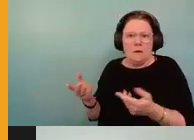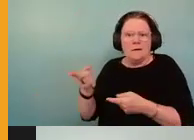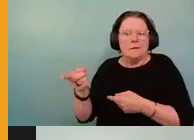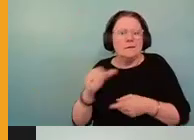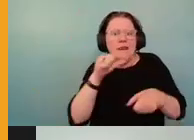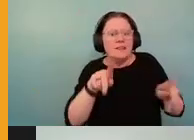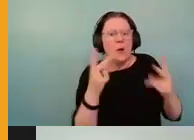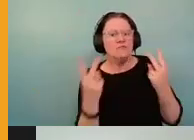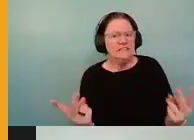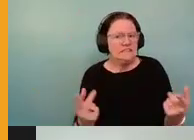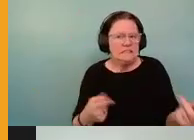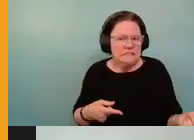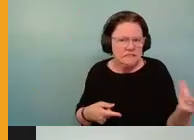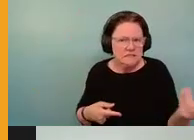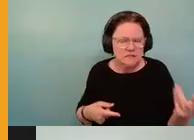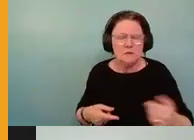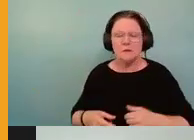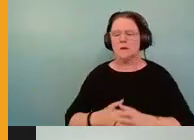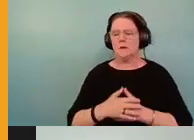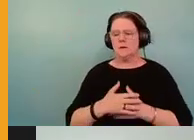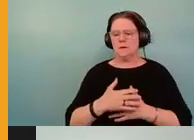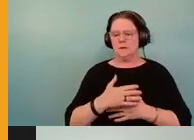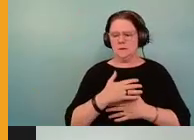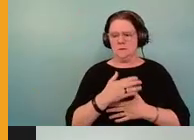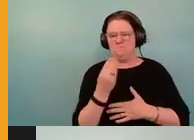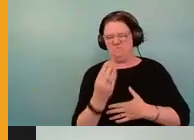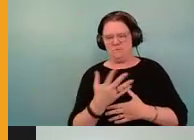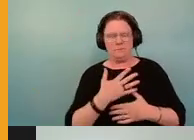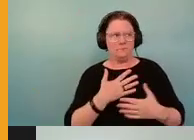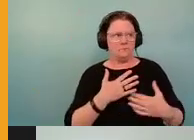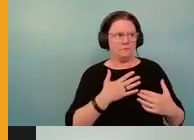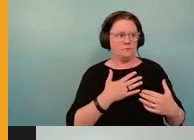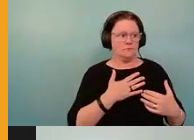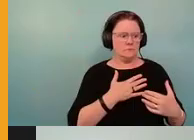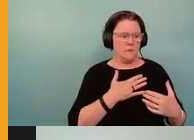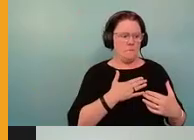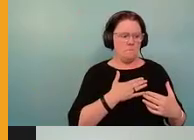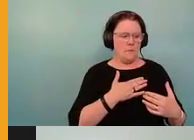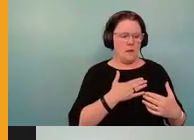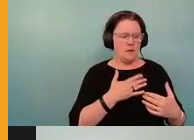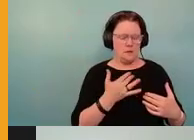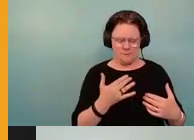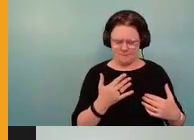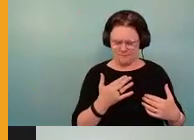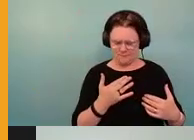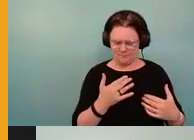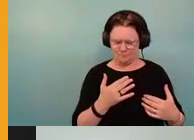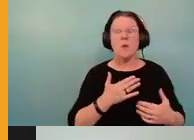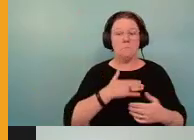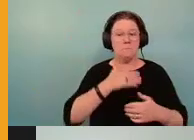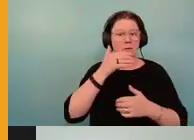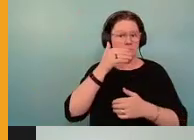institutions looked like. I think I said in my first training that I had a